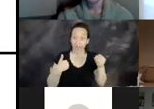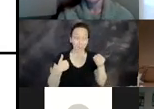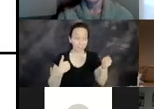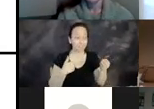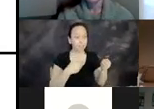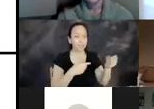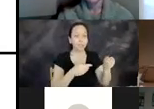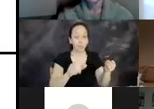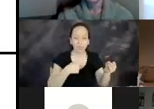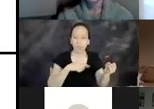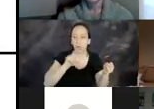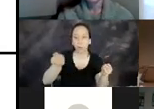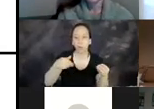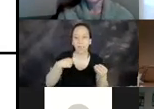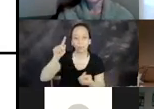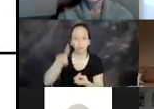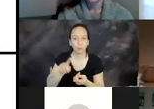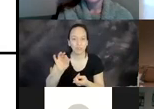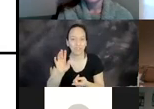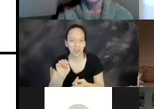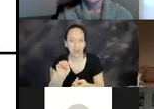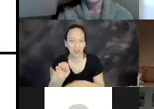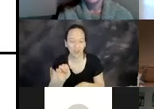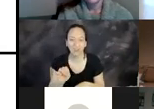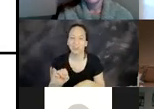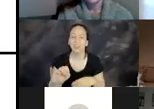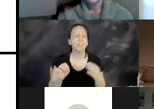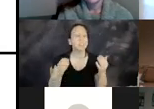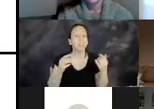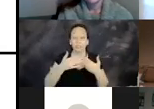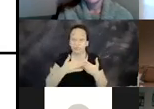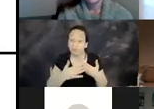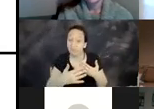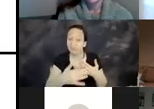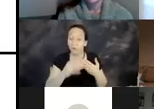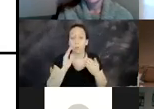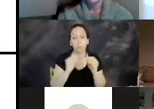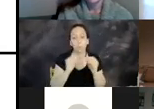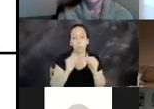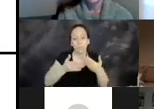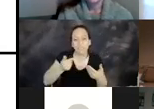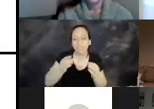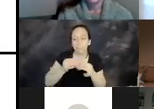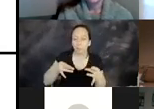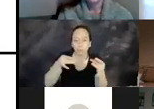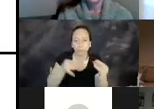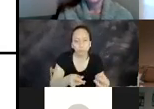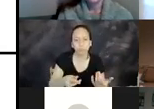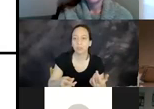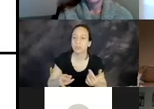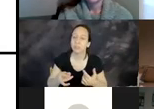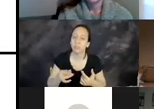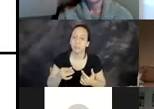fare. And so in the future, it'd be much faster and much easier for folks to be able to join reduced fare programs, which is a big concern that we've heard